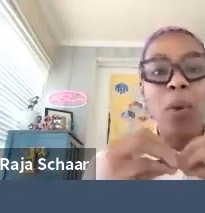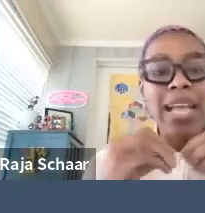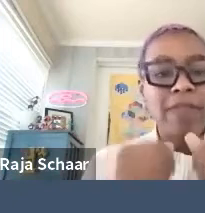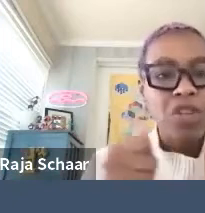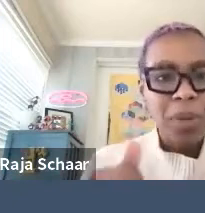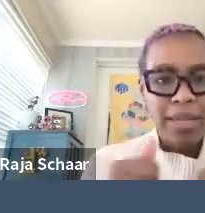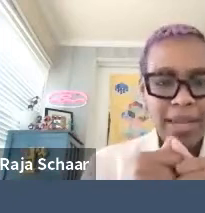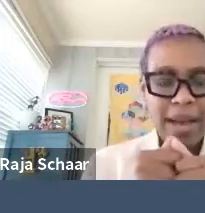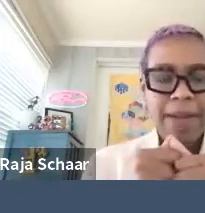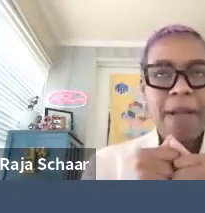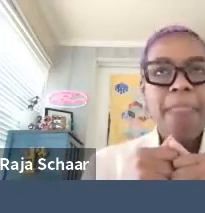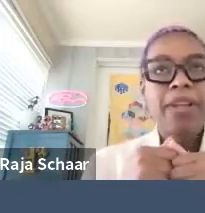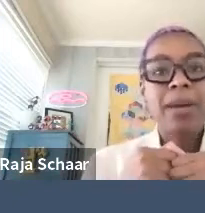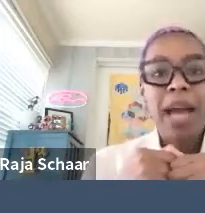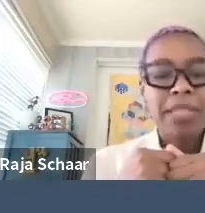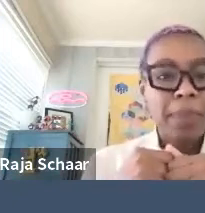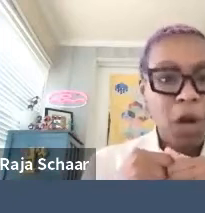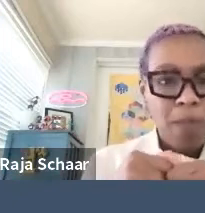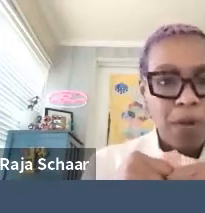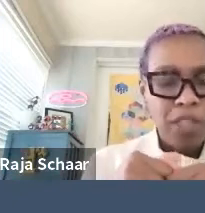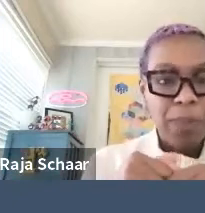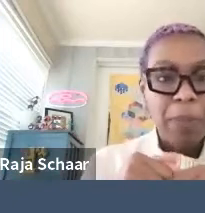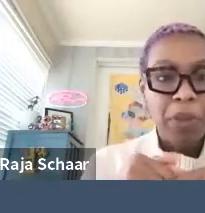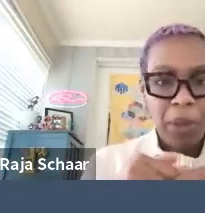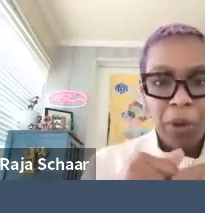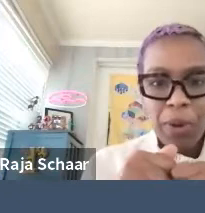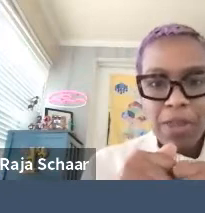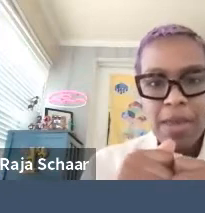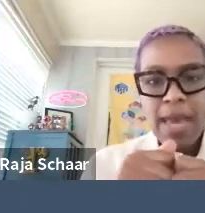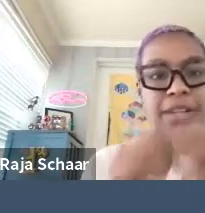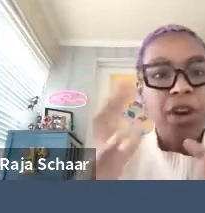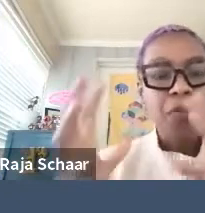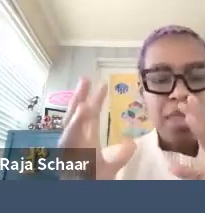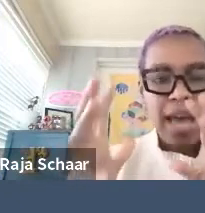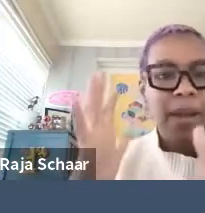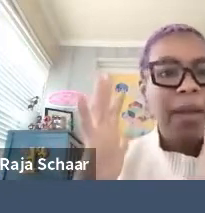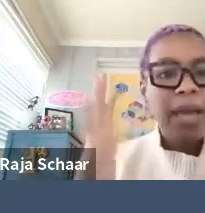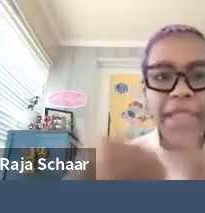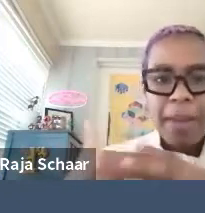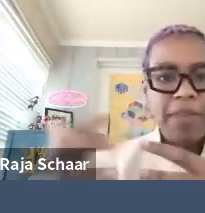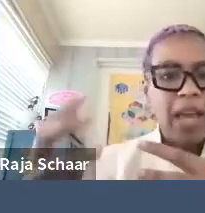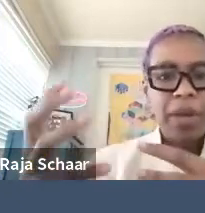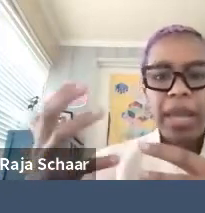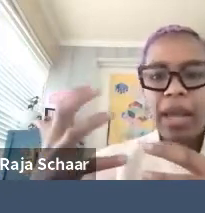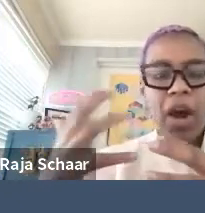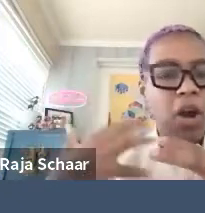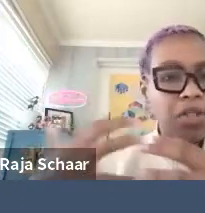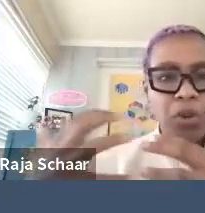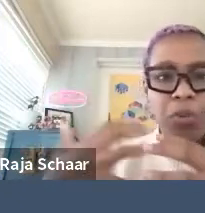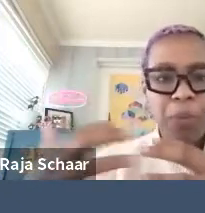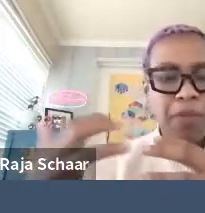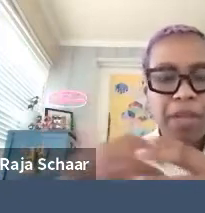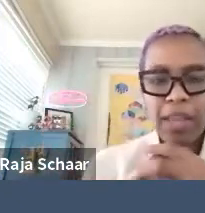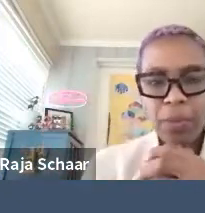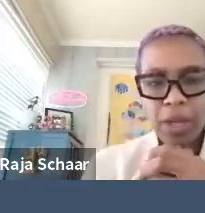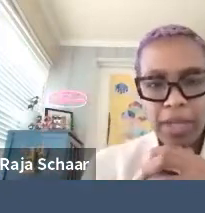and the ways of doing design that sometimes can be harmful to the people that we work with. And so with that, themes of equity are also